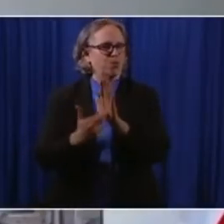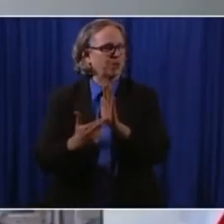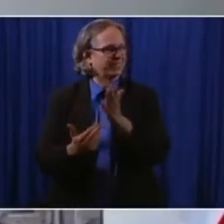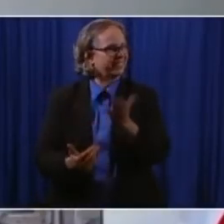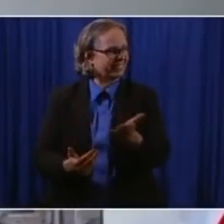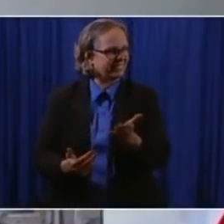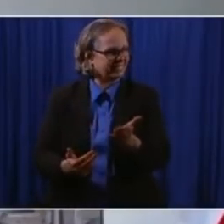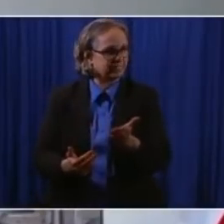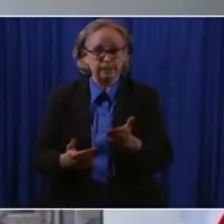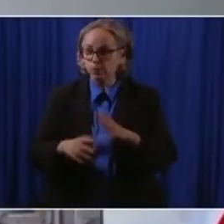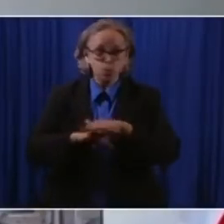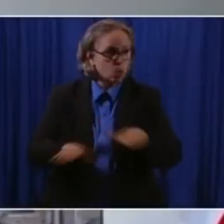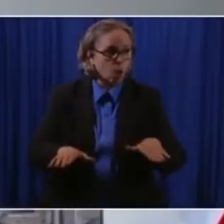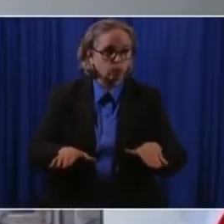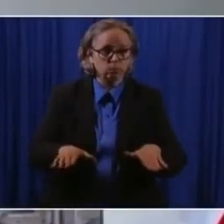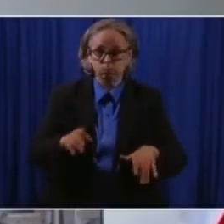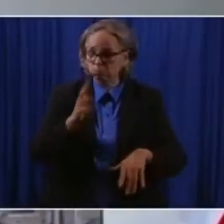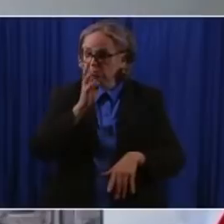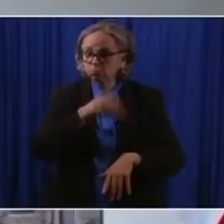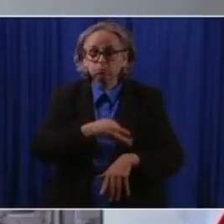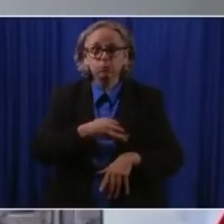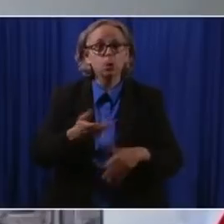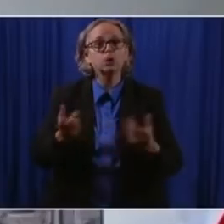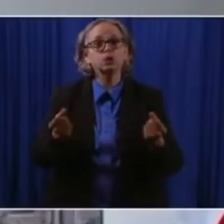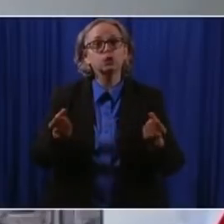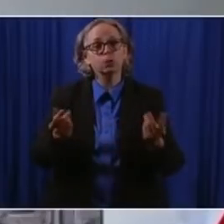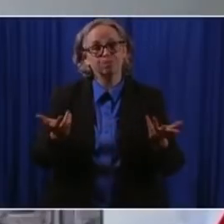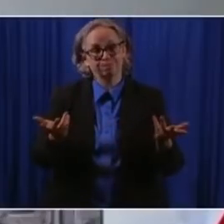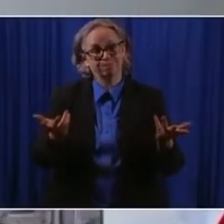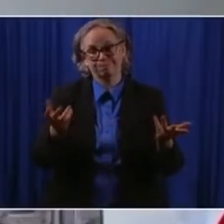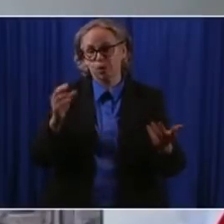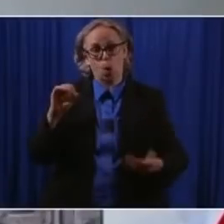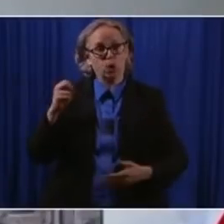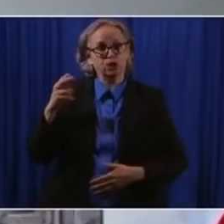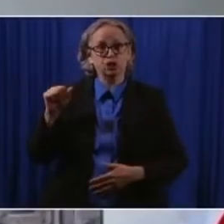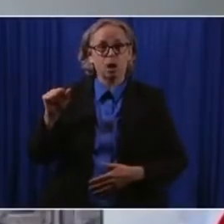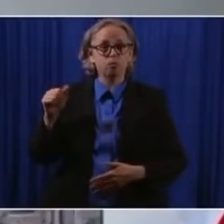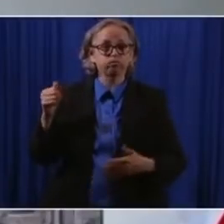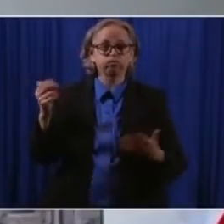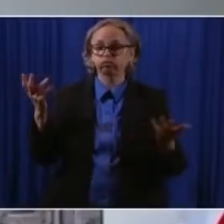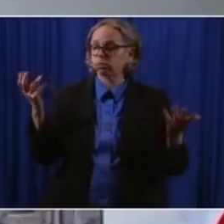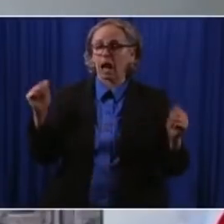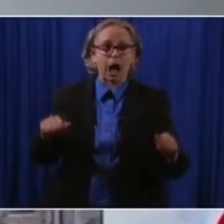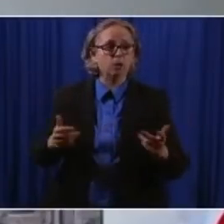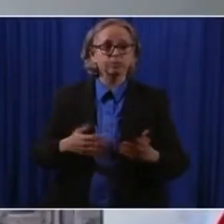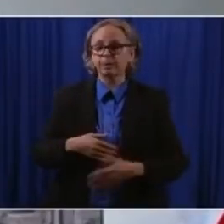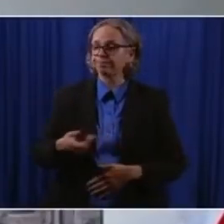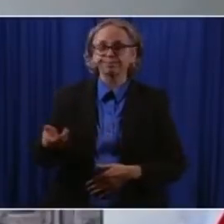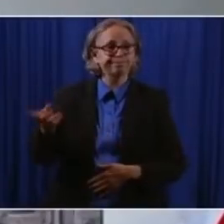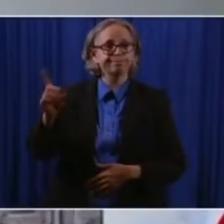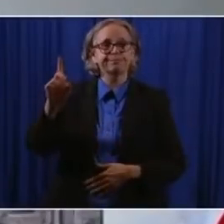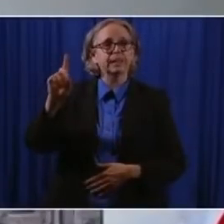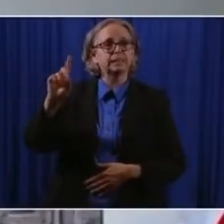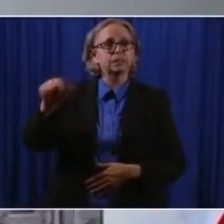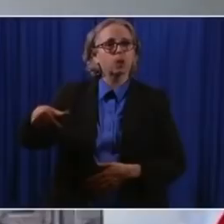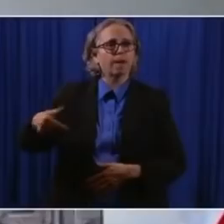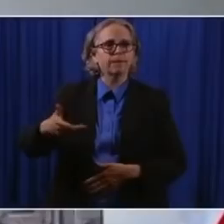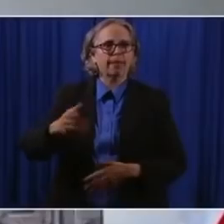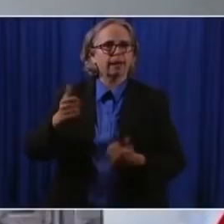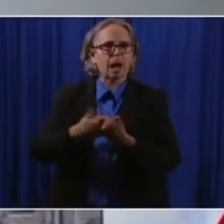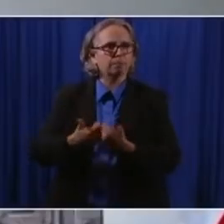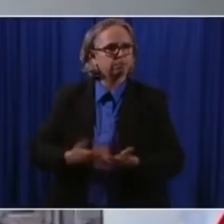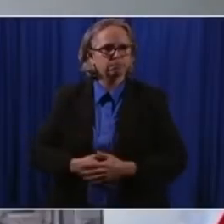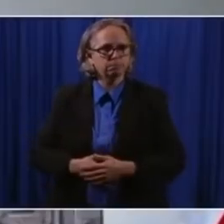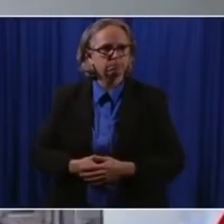and reserves the right to cause a forfeiture of the game, disqualify a team from